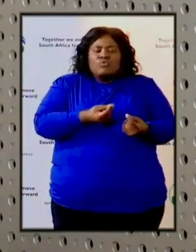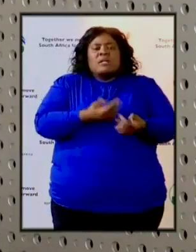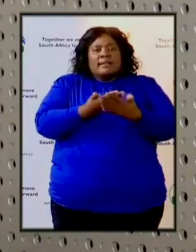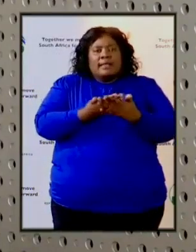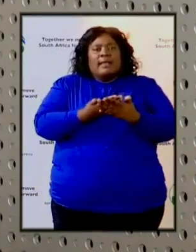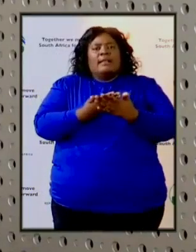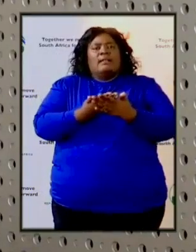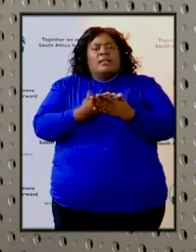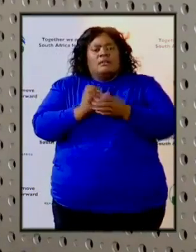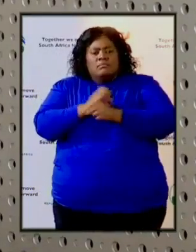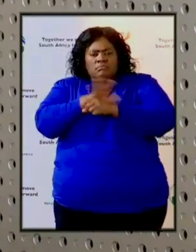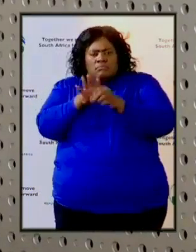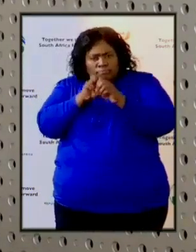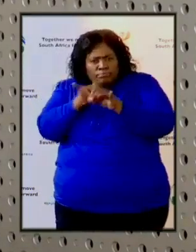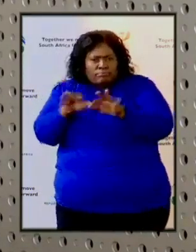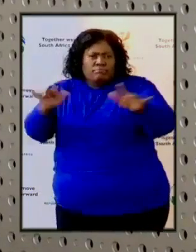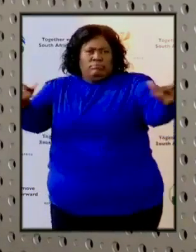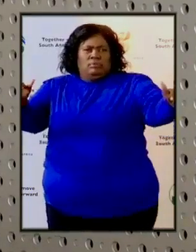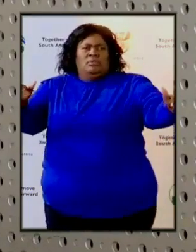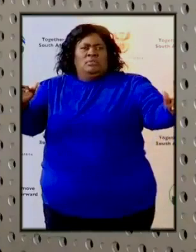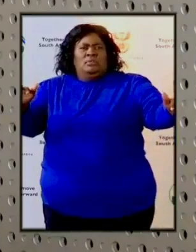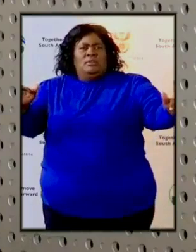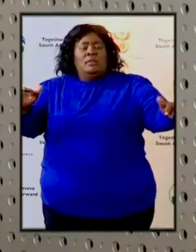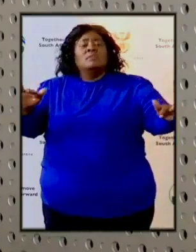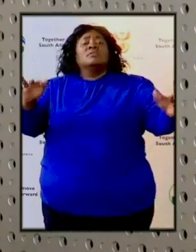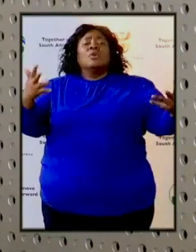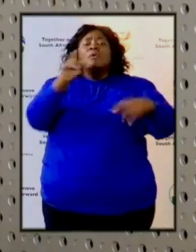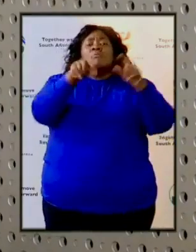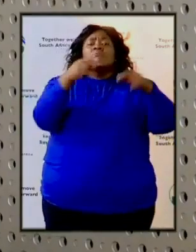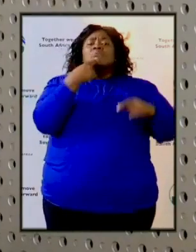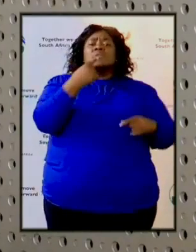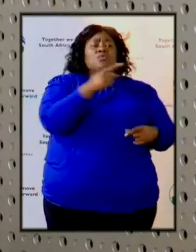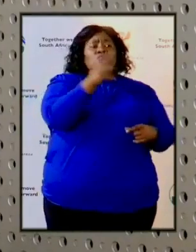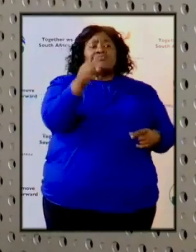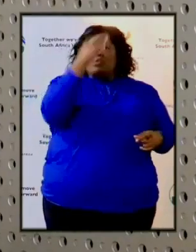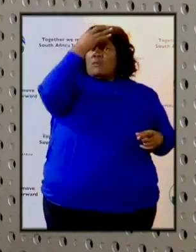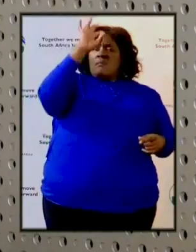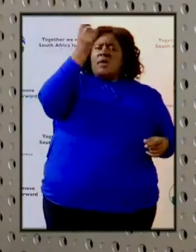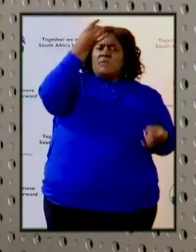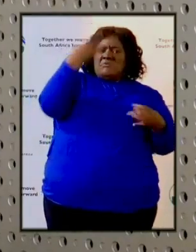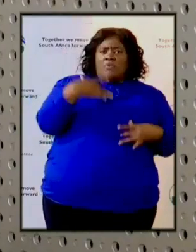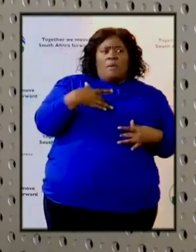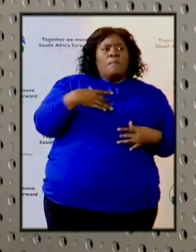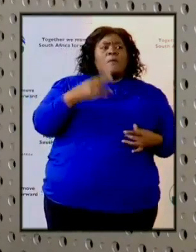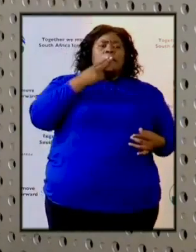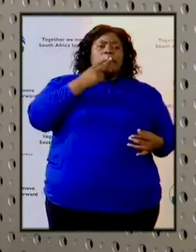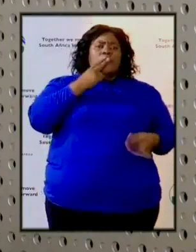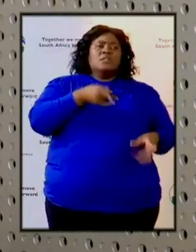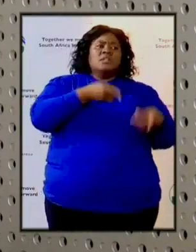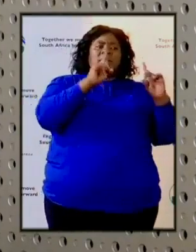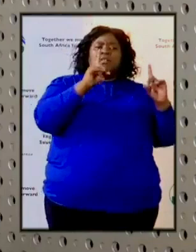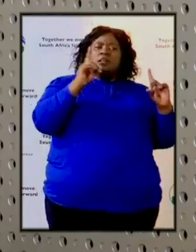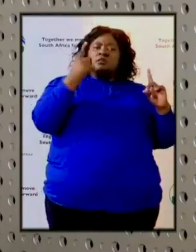were saying, but you, the government, tell us that cigarettes are dangerous for the